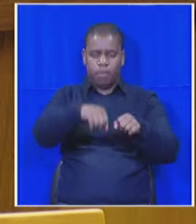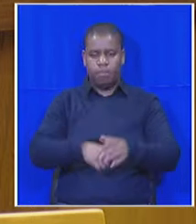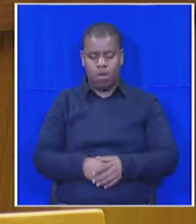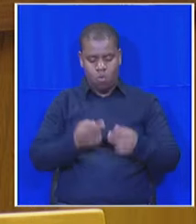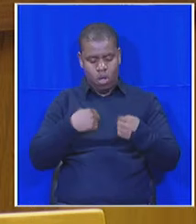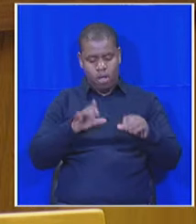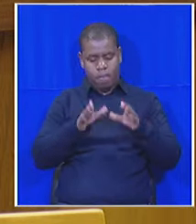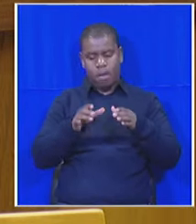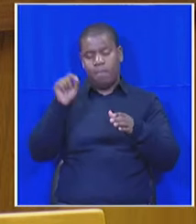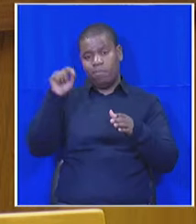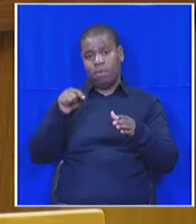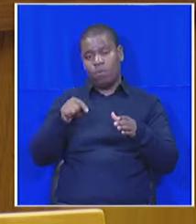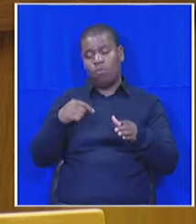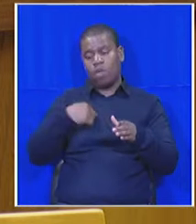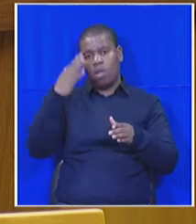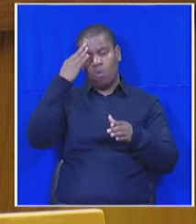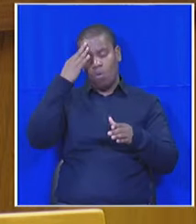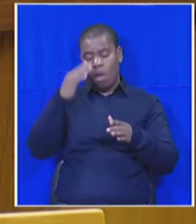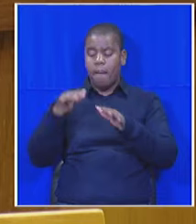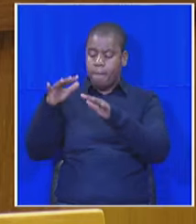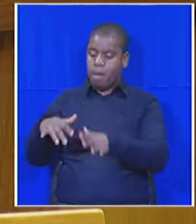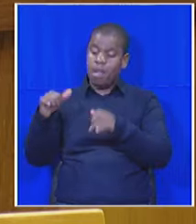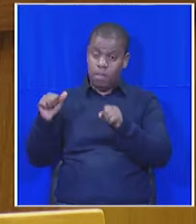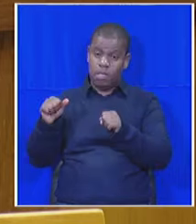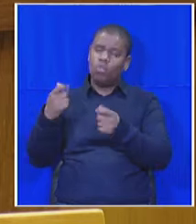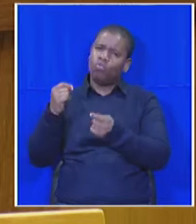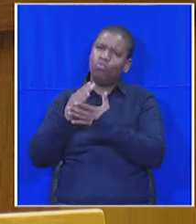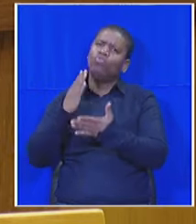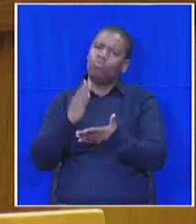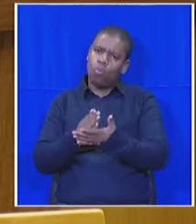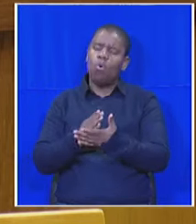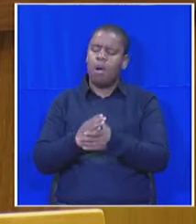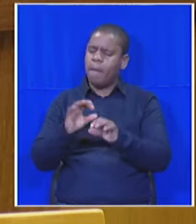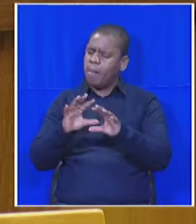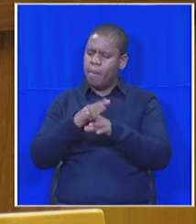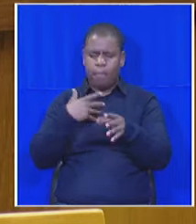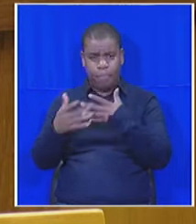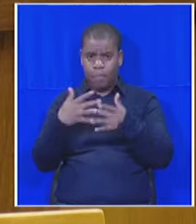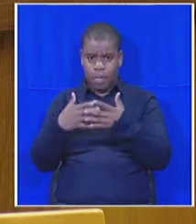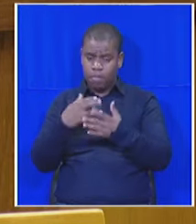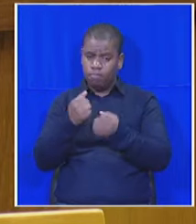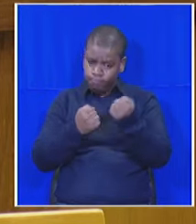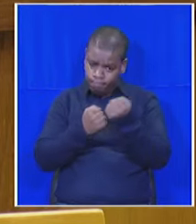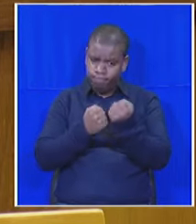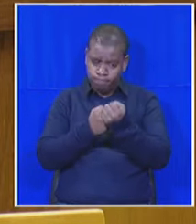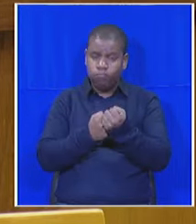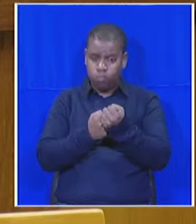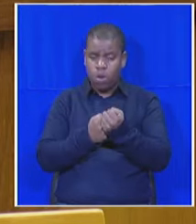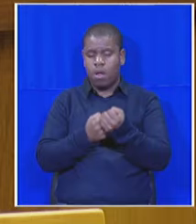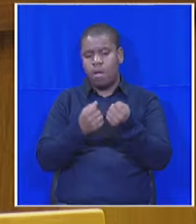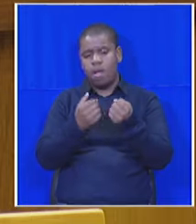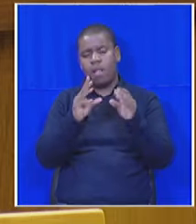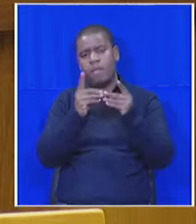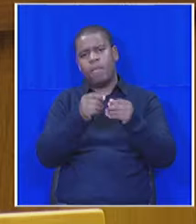National Congress, we would call on this parliament to do everything possible to support this